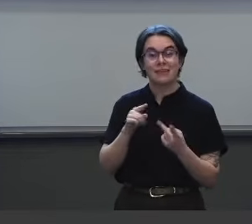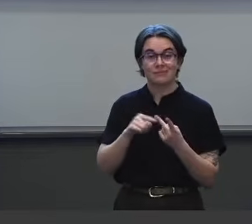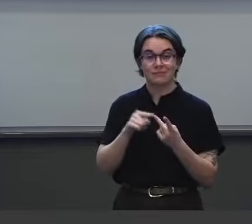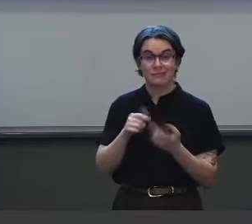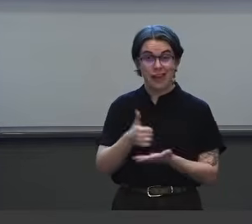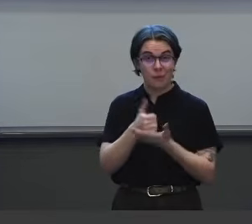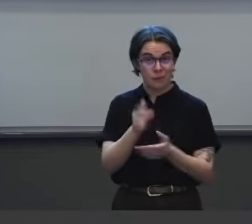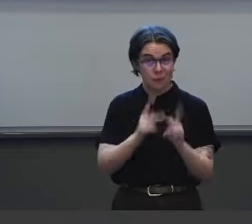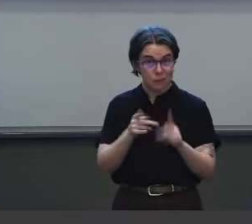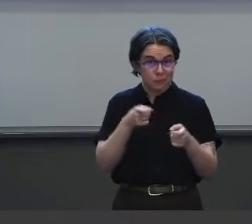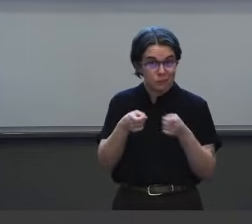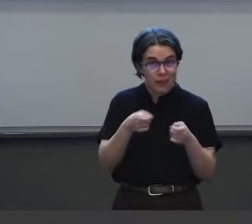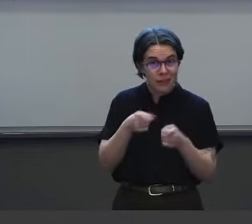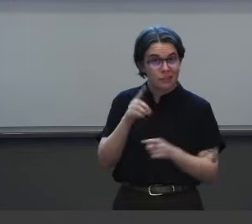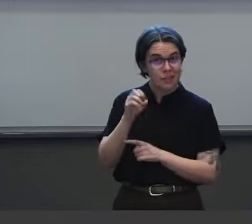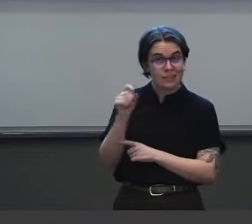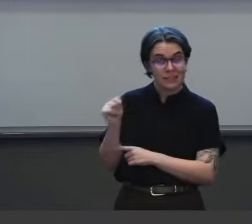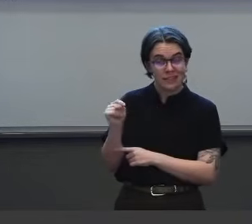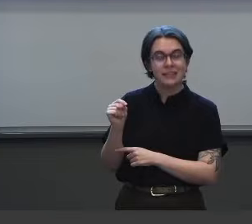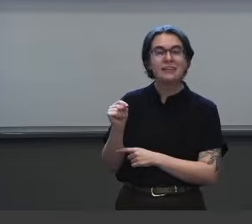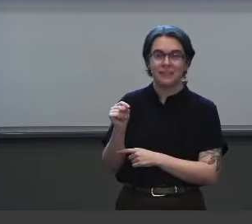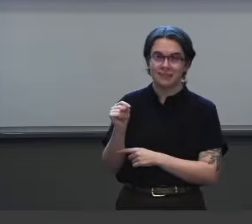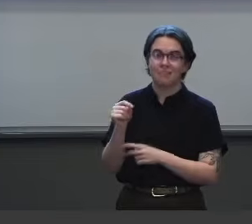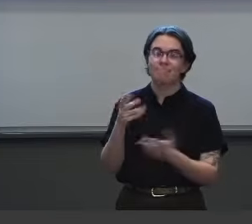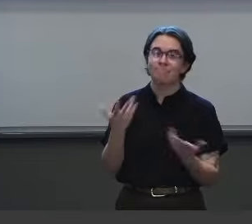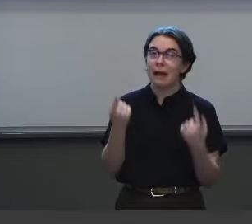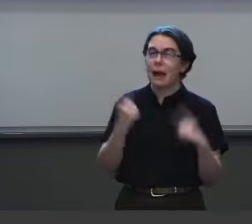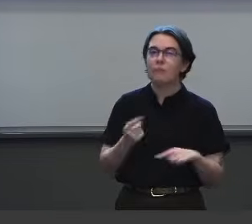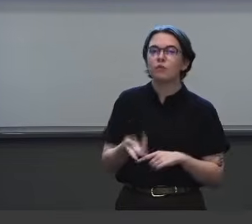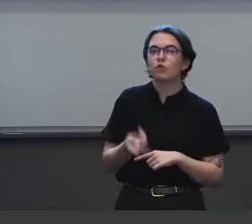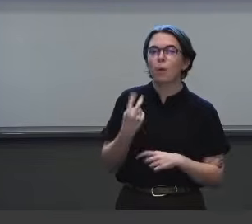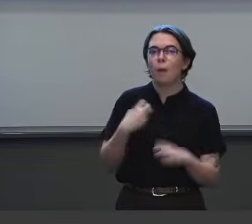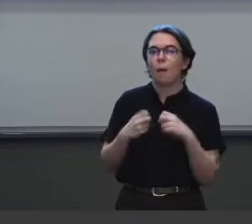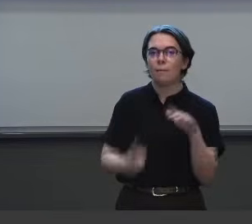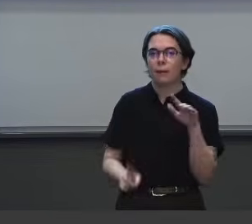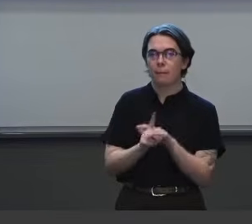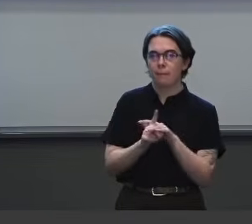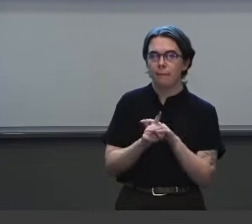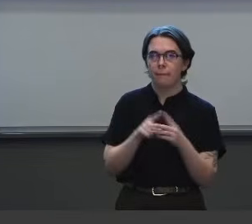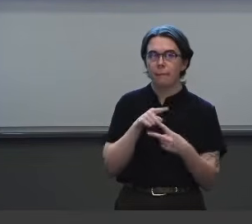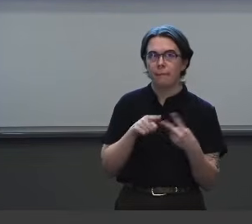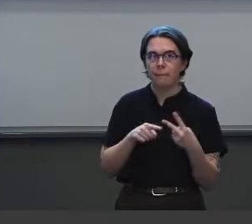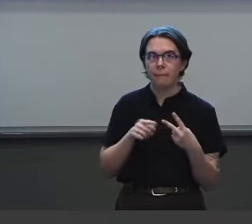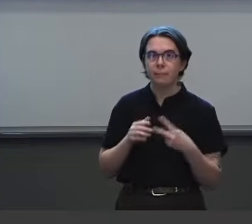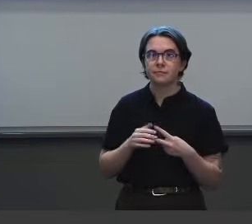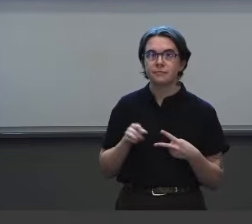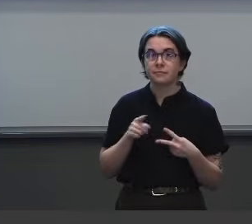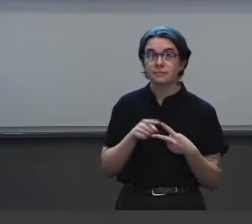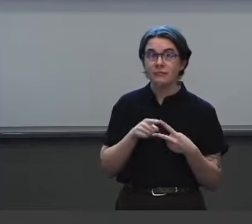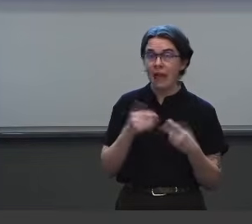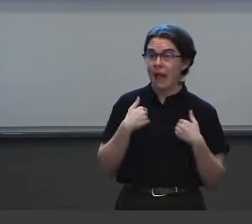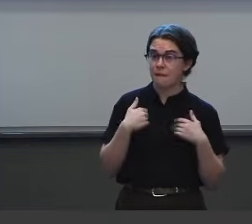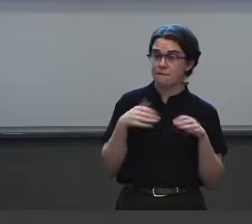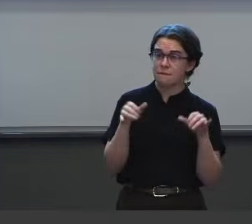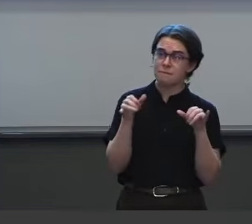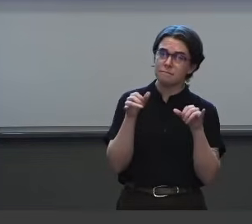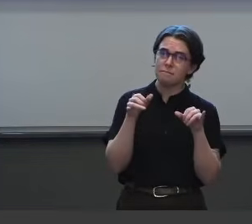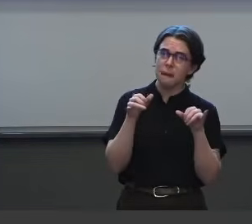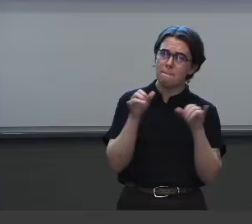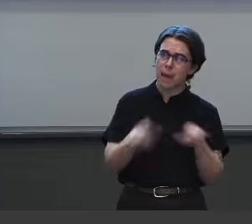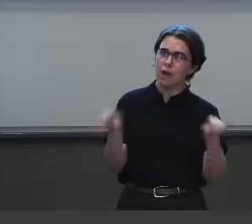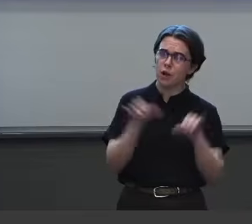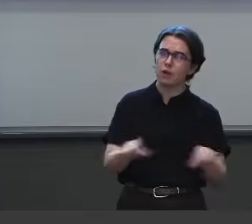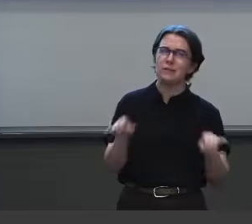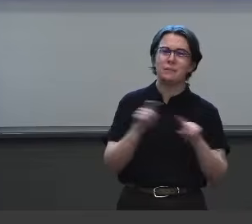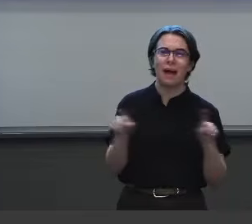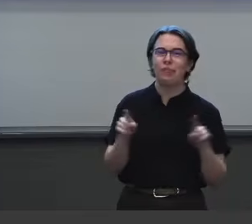tolerance, we're met with at least two problems. First, there are patterns, but there is no one pattern, and I